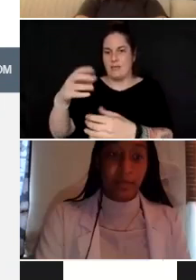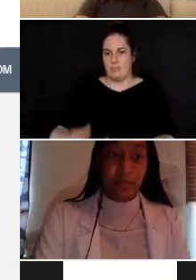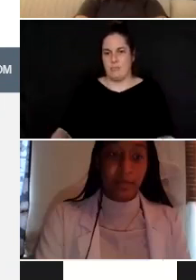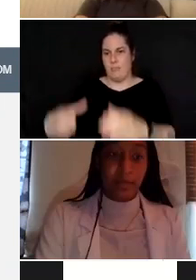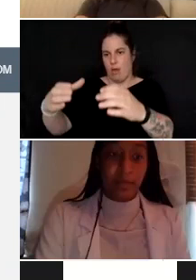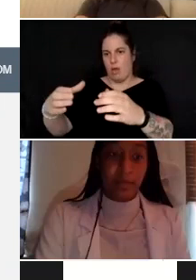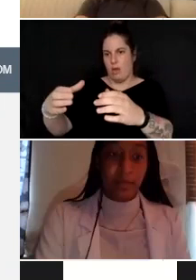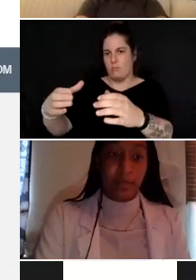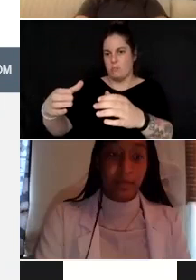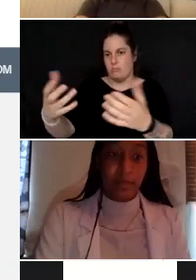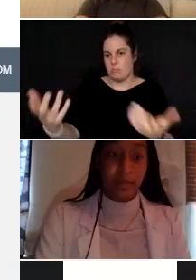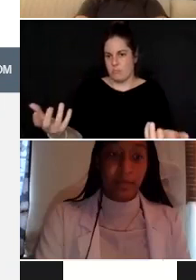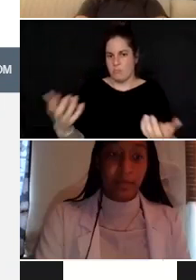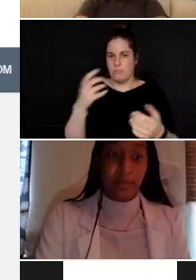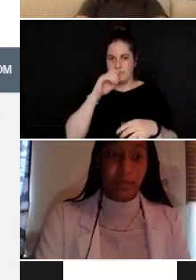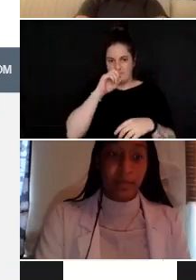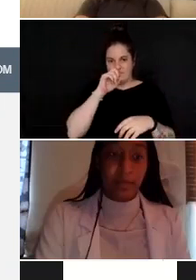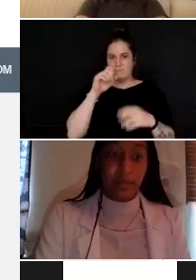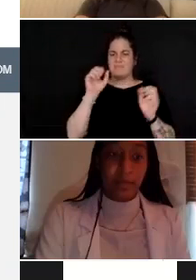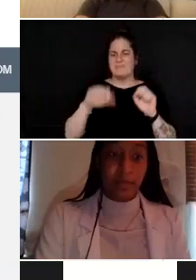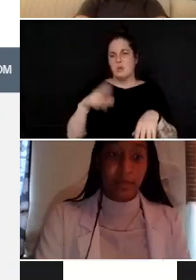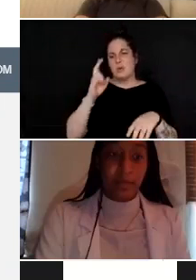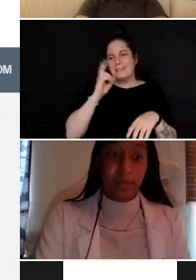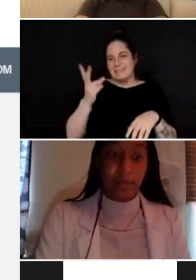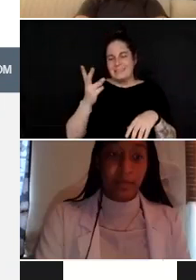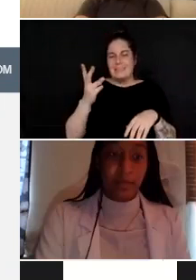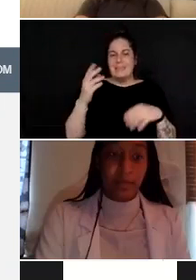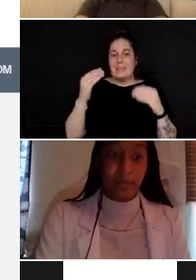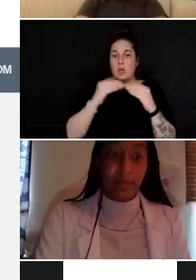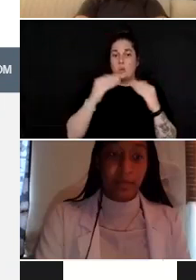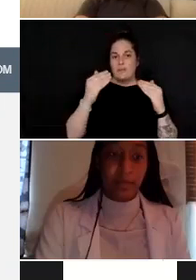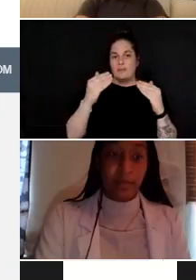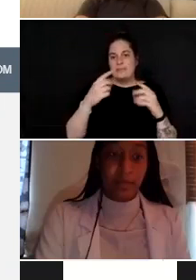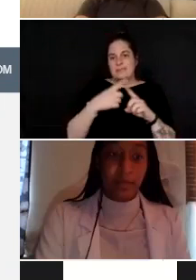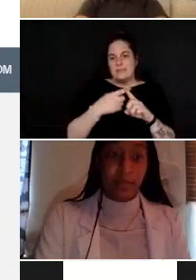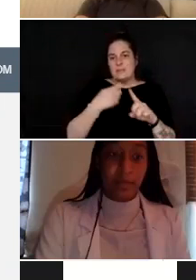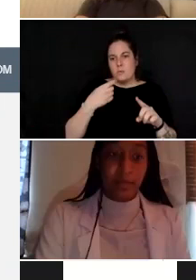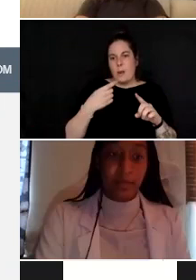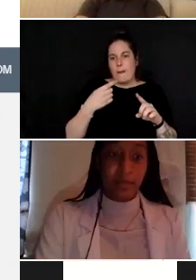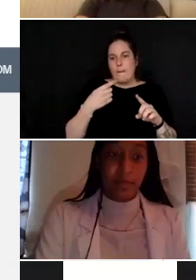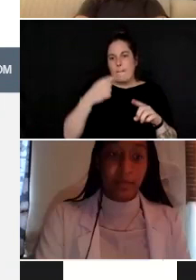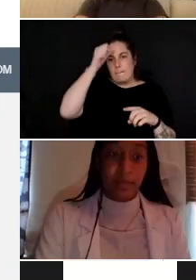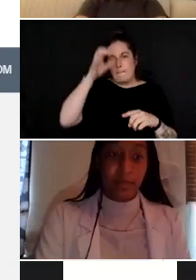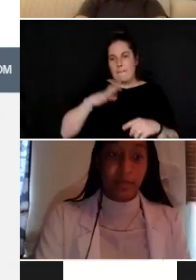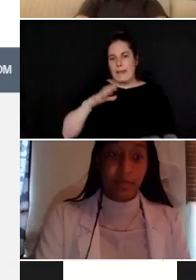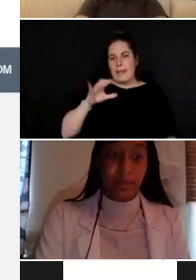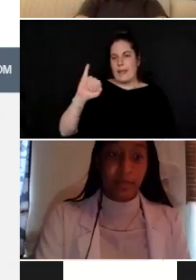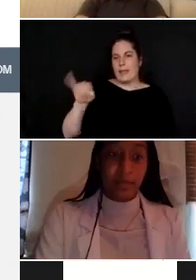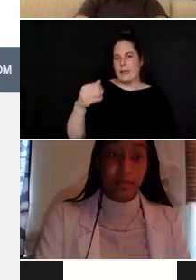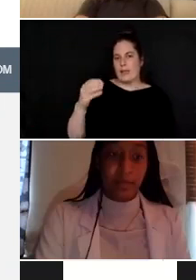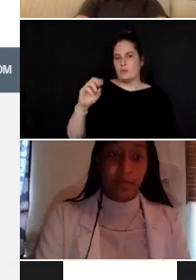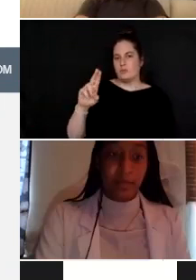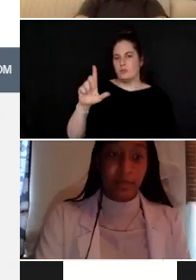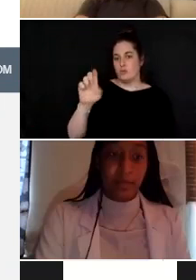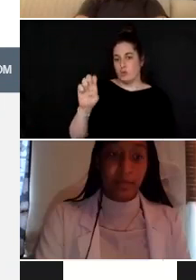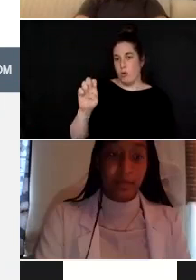Okay. And you see there, this equivalence is named after joule. Remember, our unit of work,